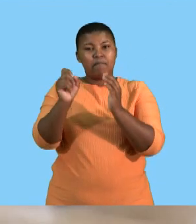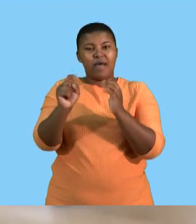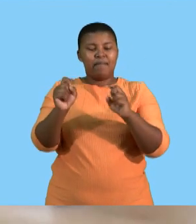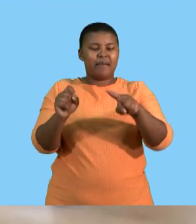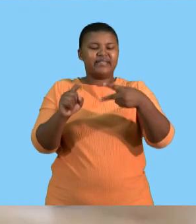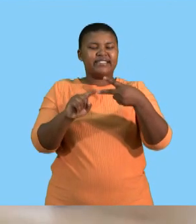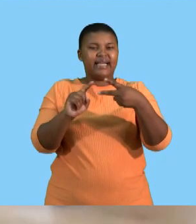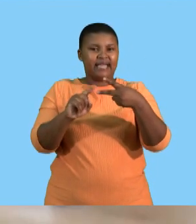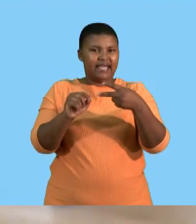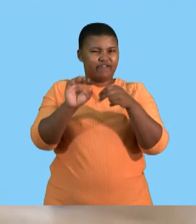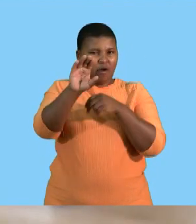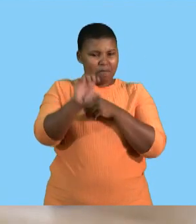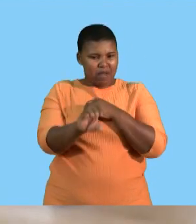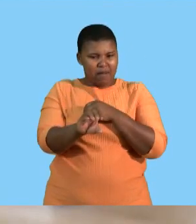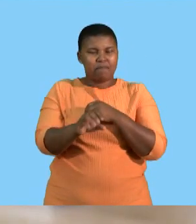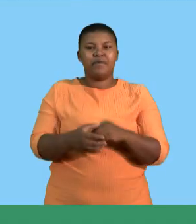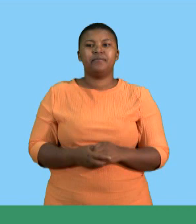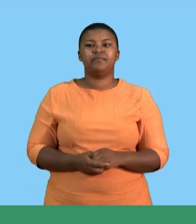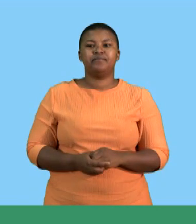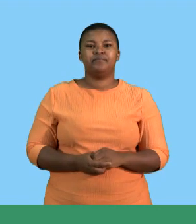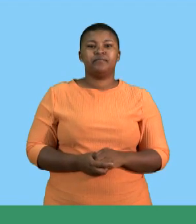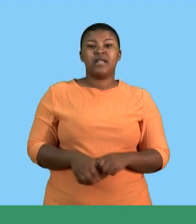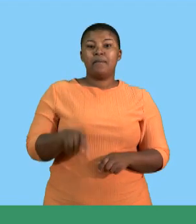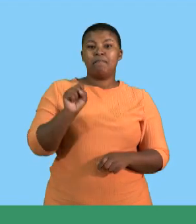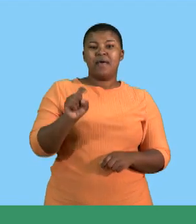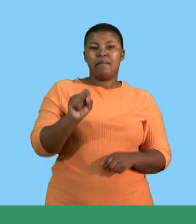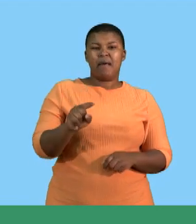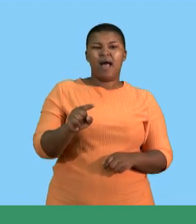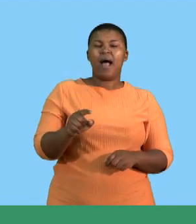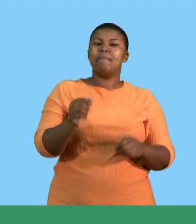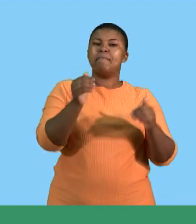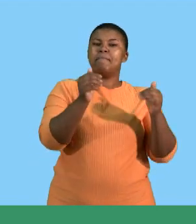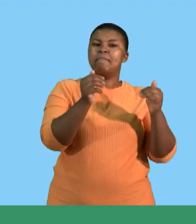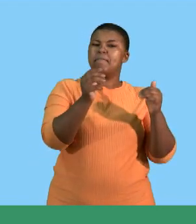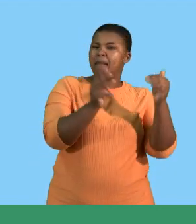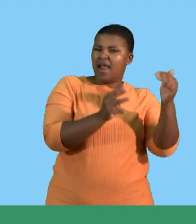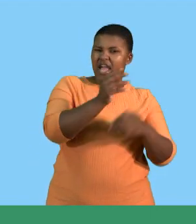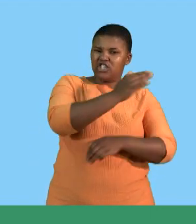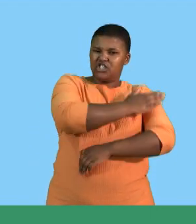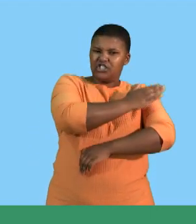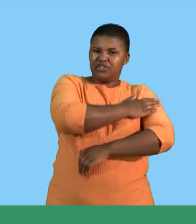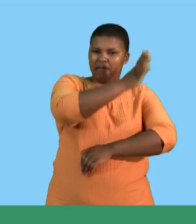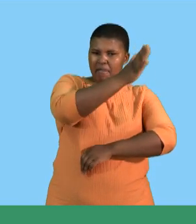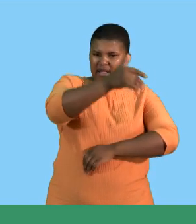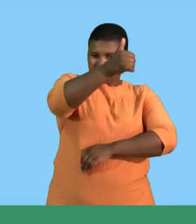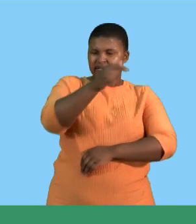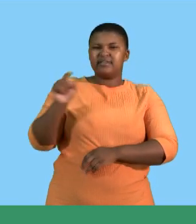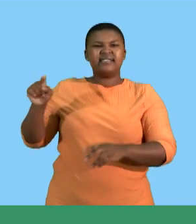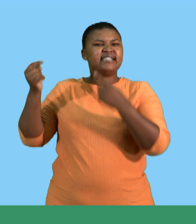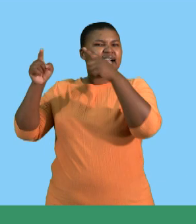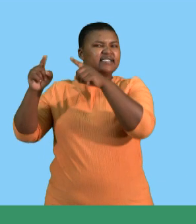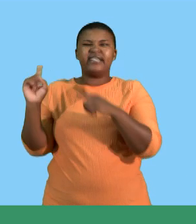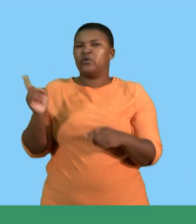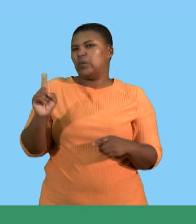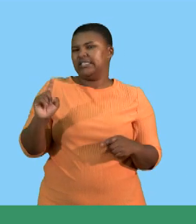our concept map, and that is the correlation between management and success. So what is the